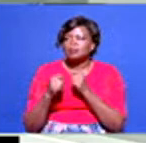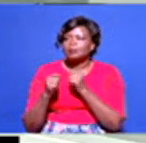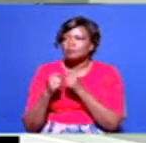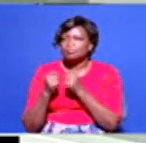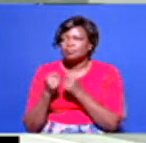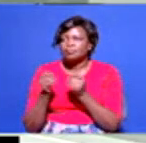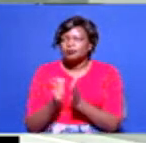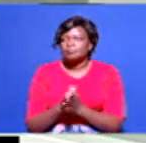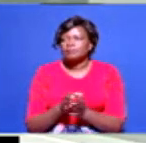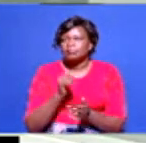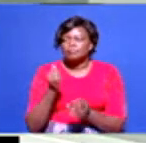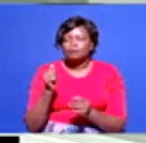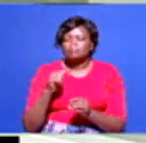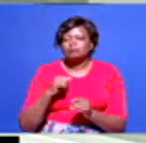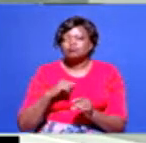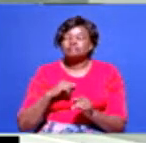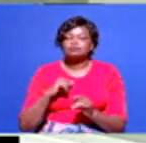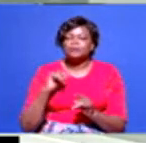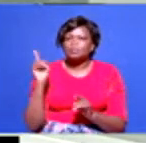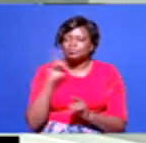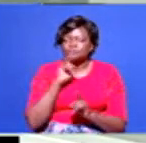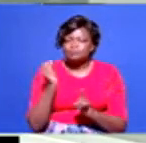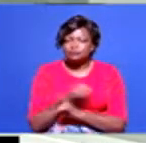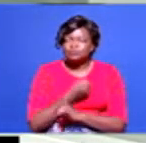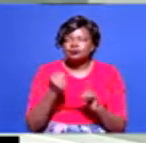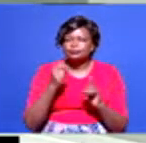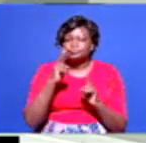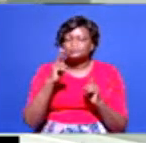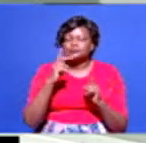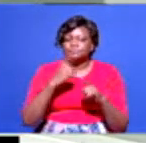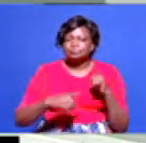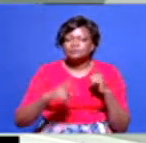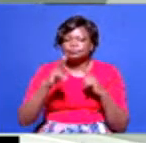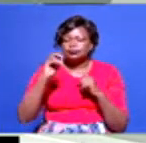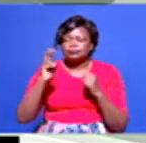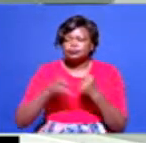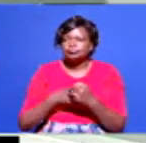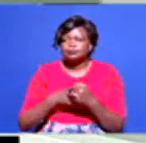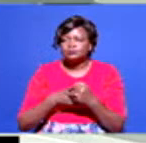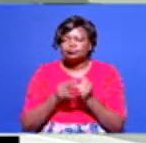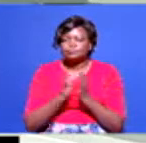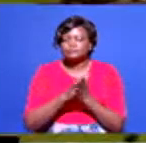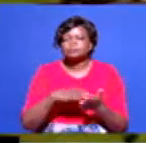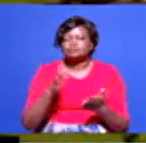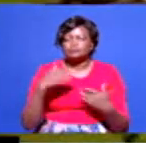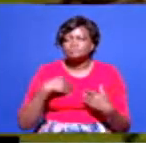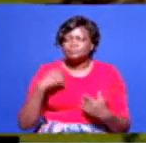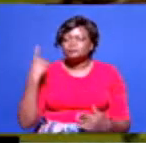deadly violence in 2007. Ben Chumba has the details.